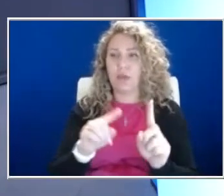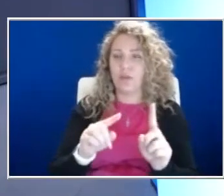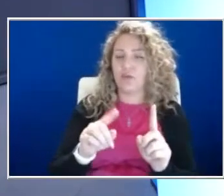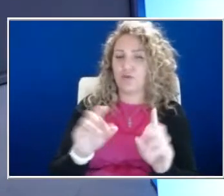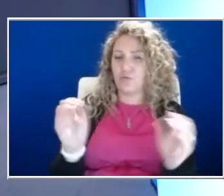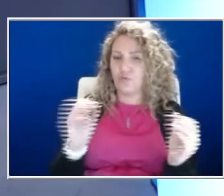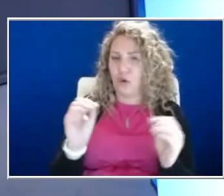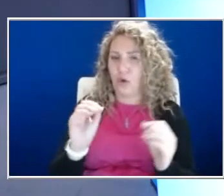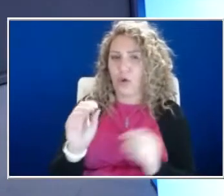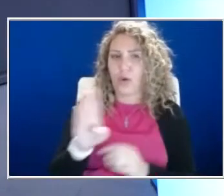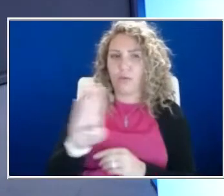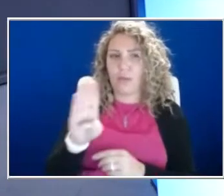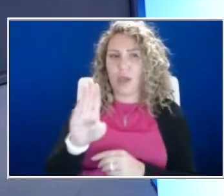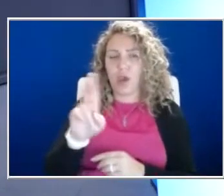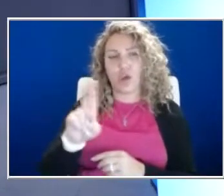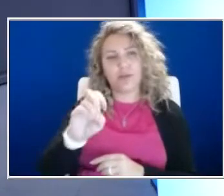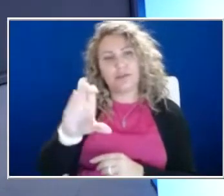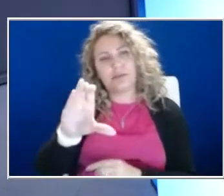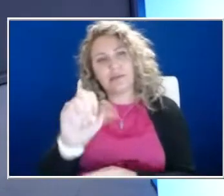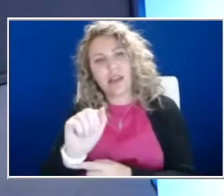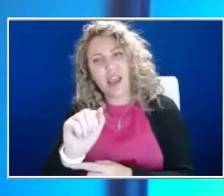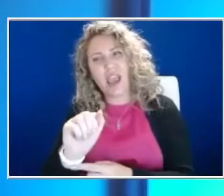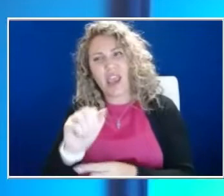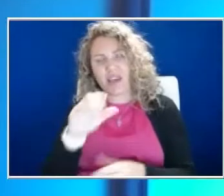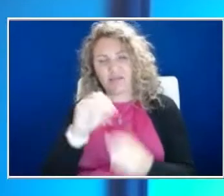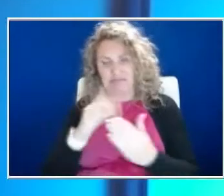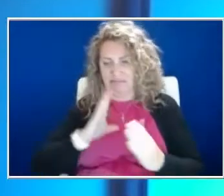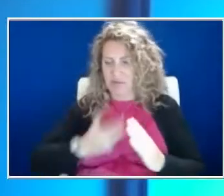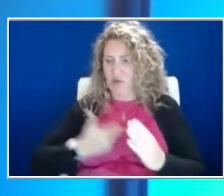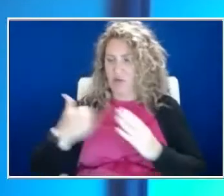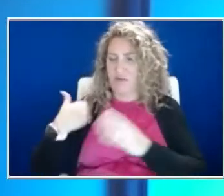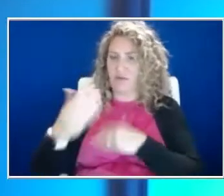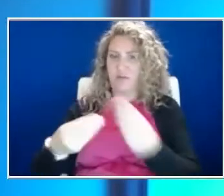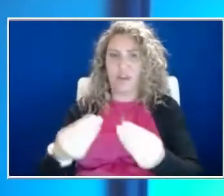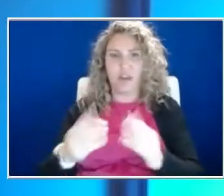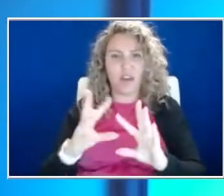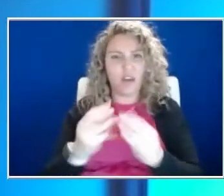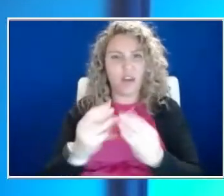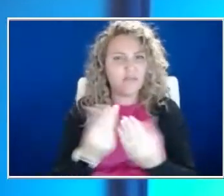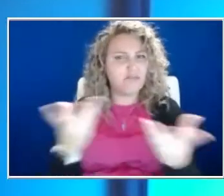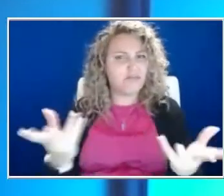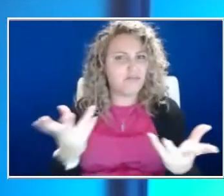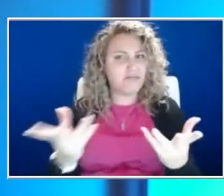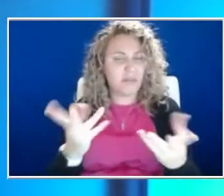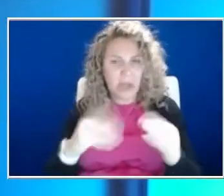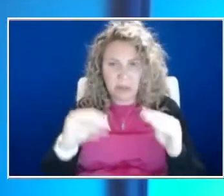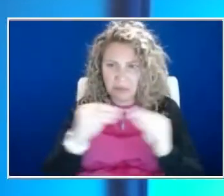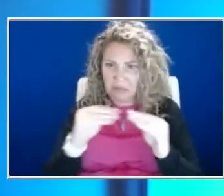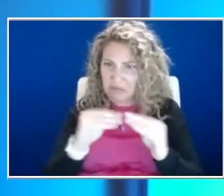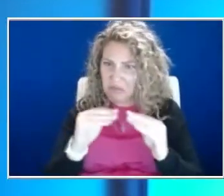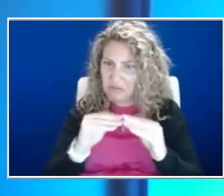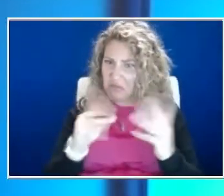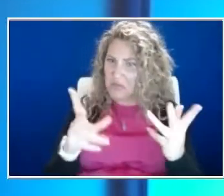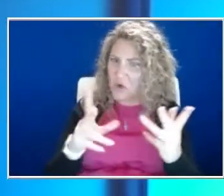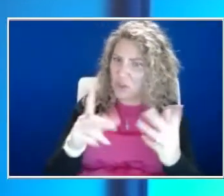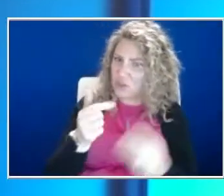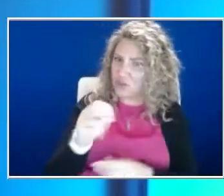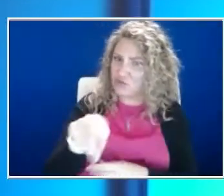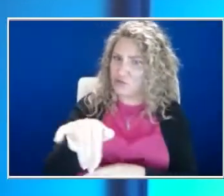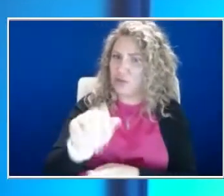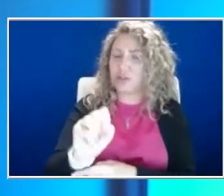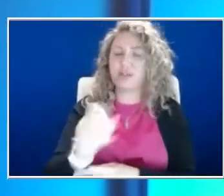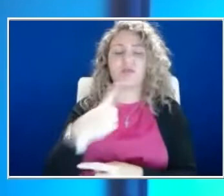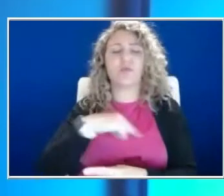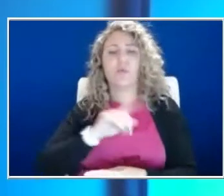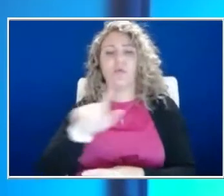genetic links able to be tested for today? Absolutely. We used to only be able to check for BRCA1 and 2, but